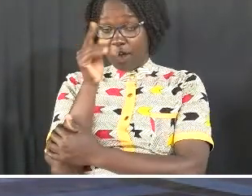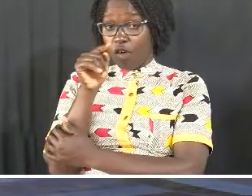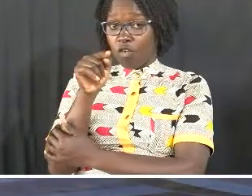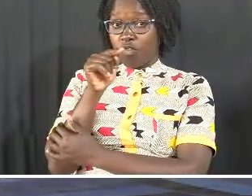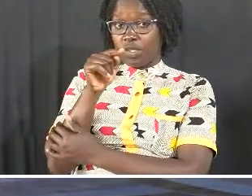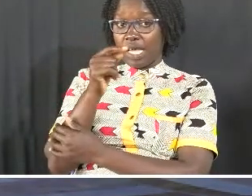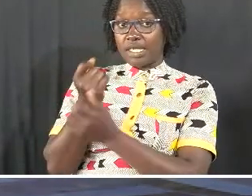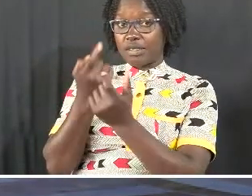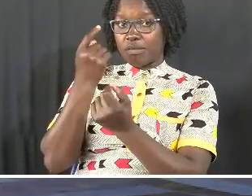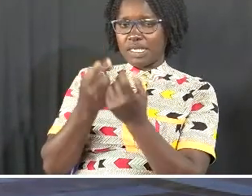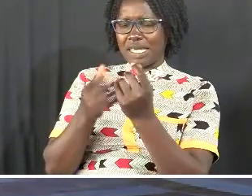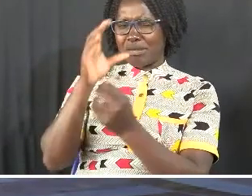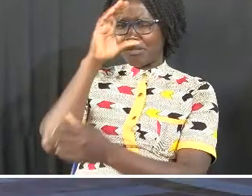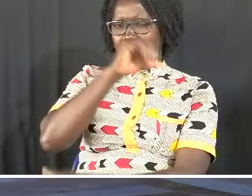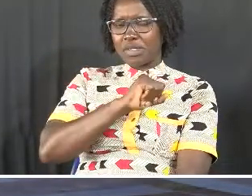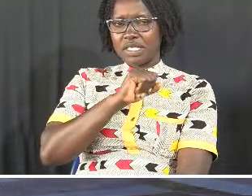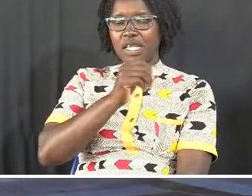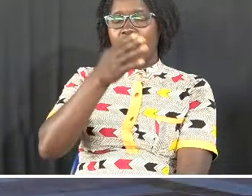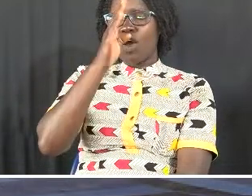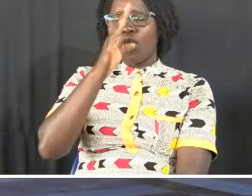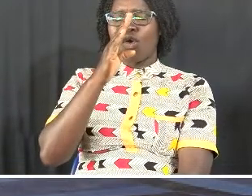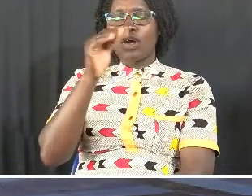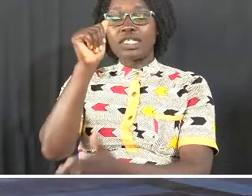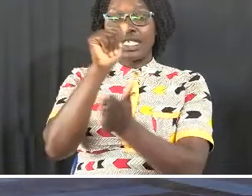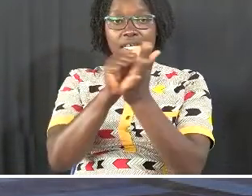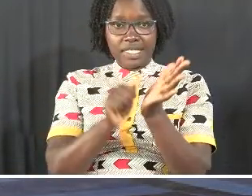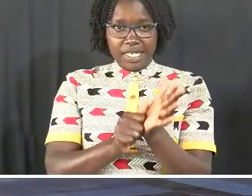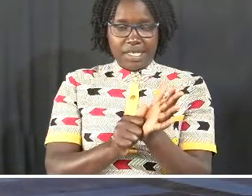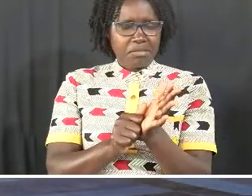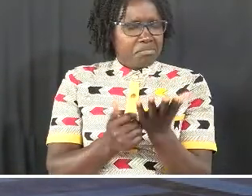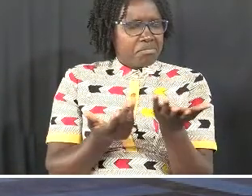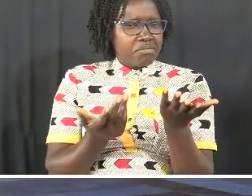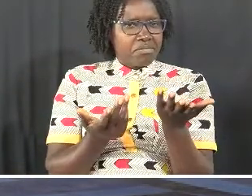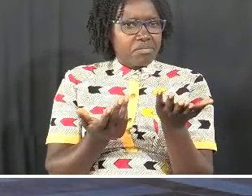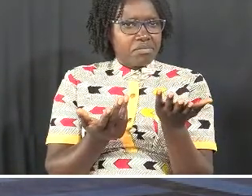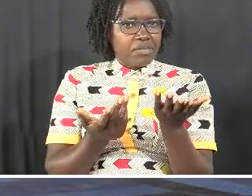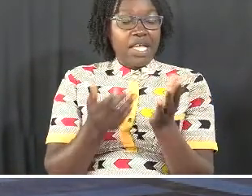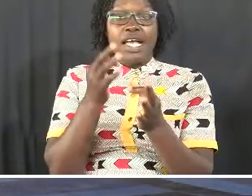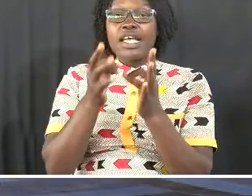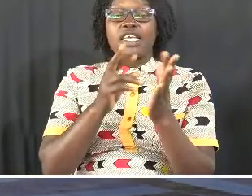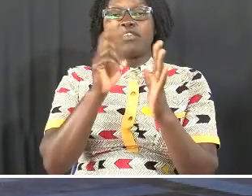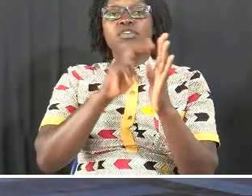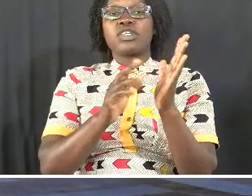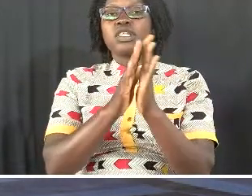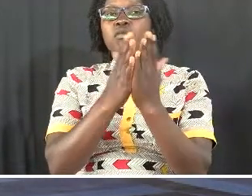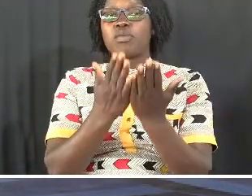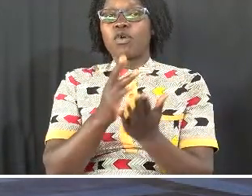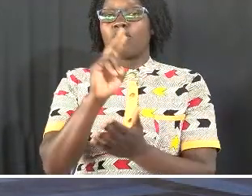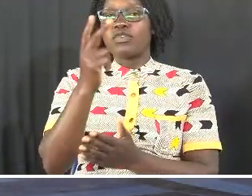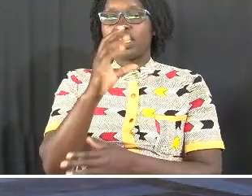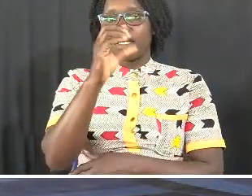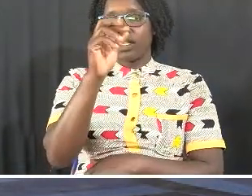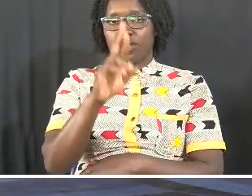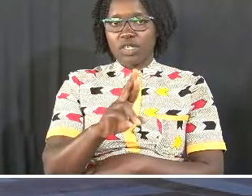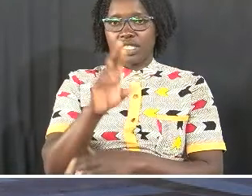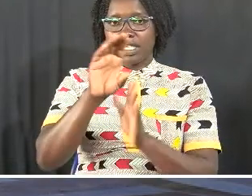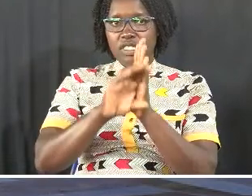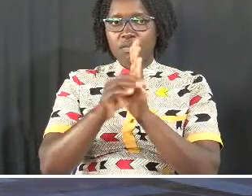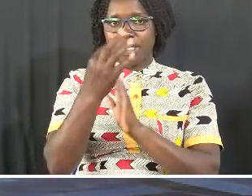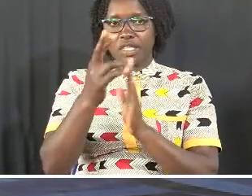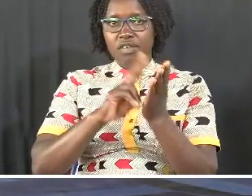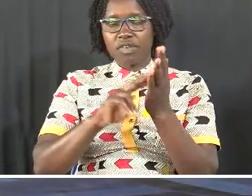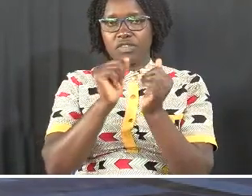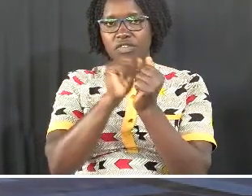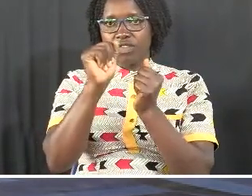matter, miss God's agenda. If you read the book of 2 Corinthians chapter 3, verse 15